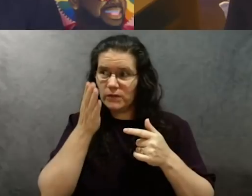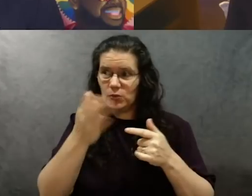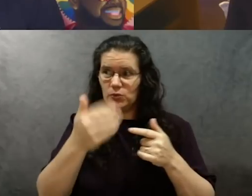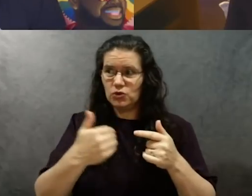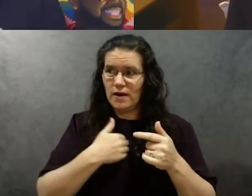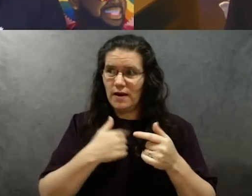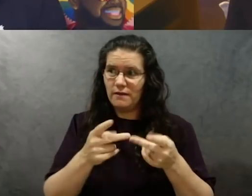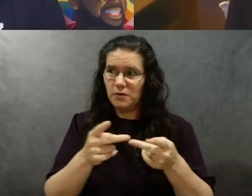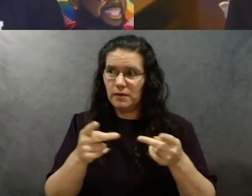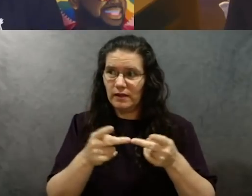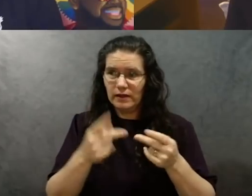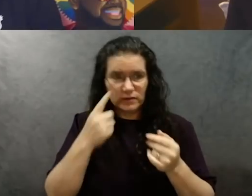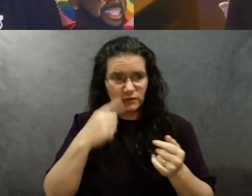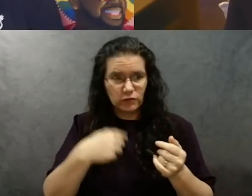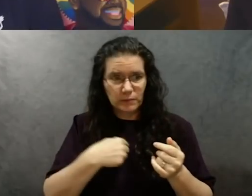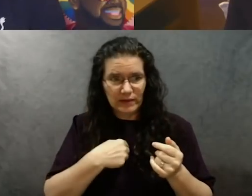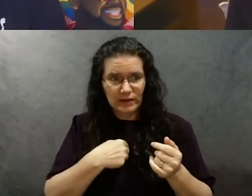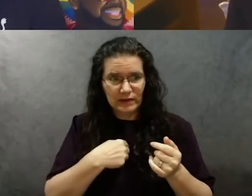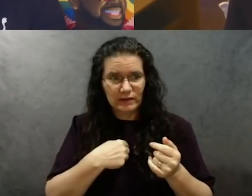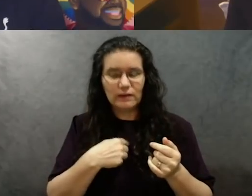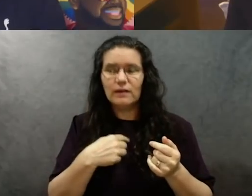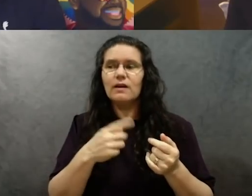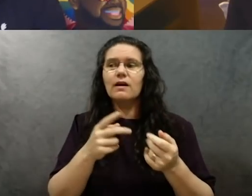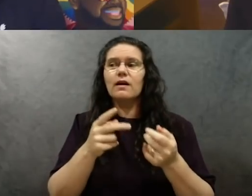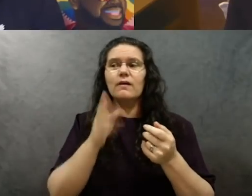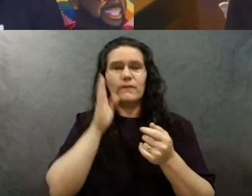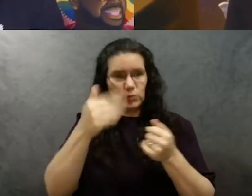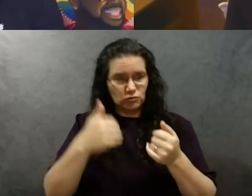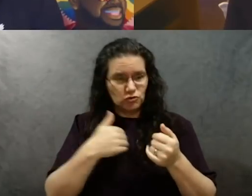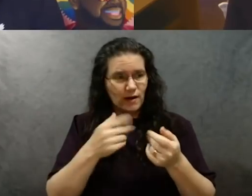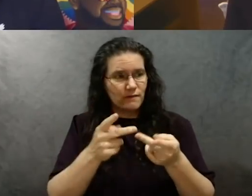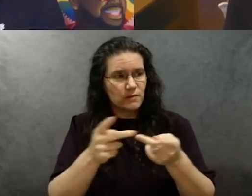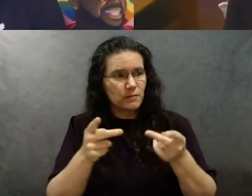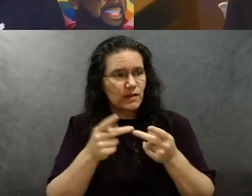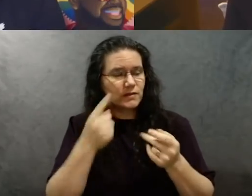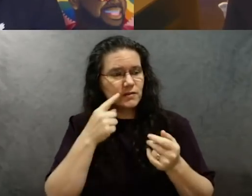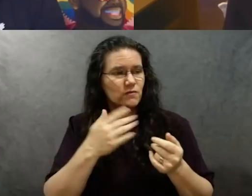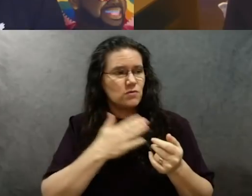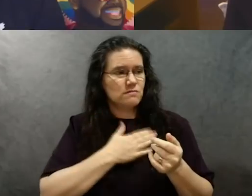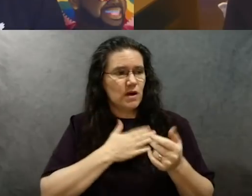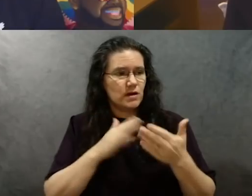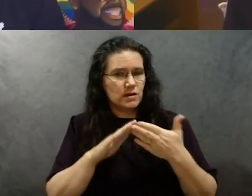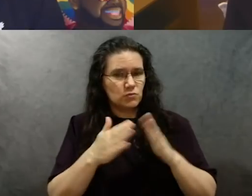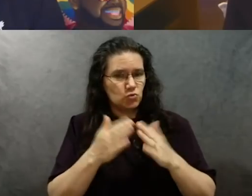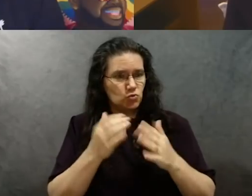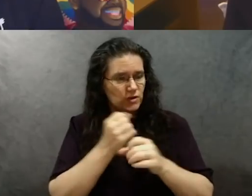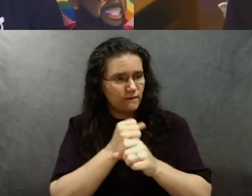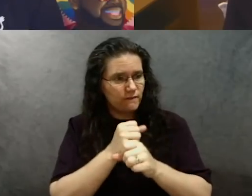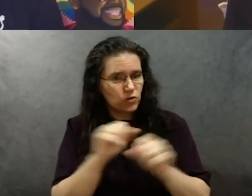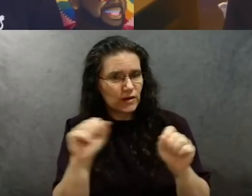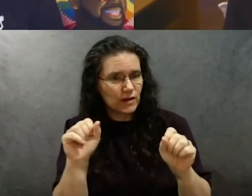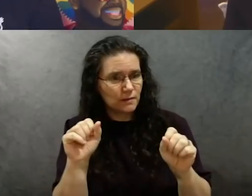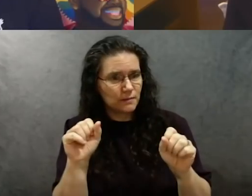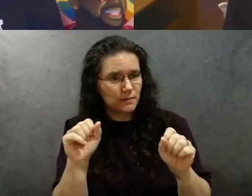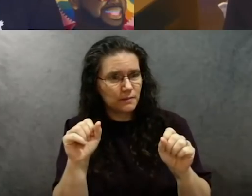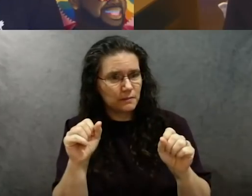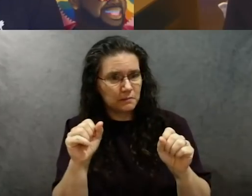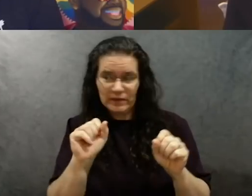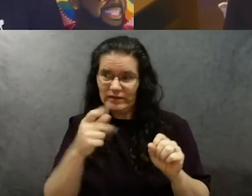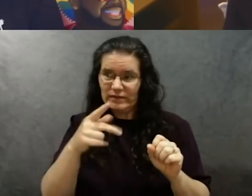my freedom and the freedom of the communities that I belong to? You know, is there a space for us to be